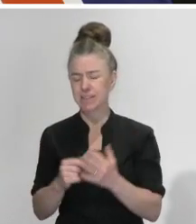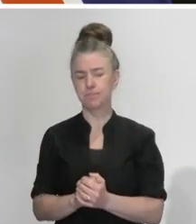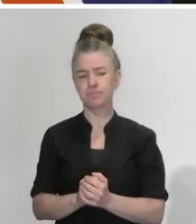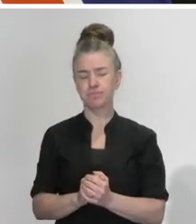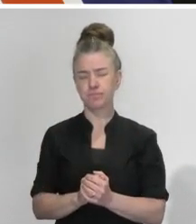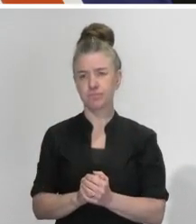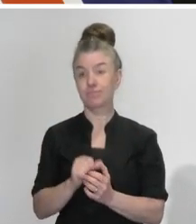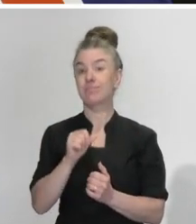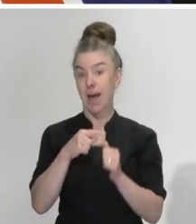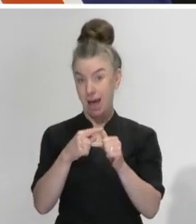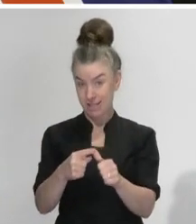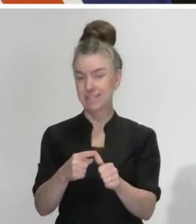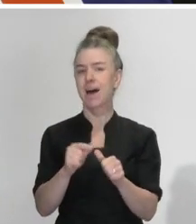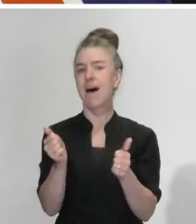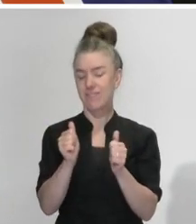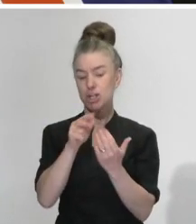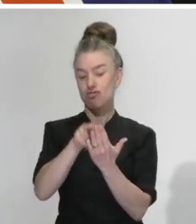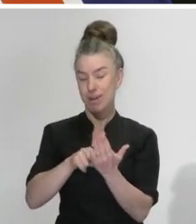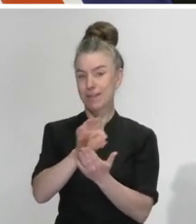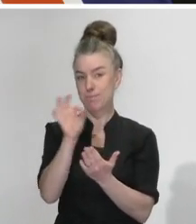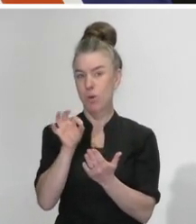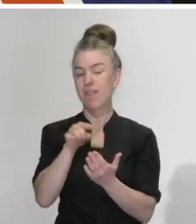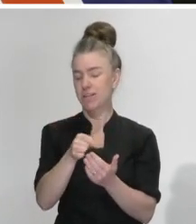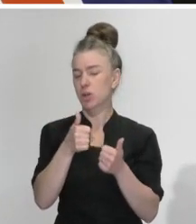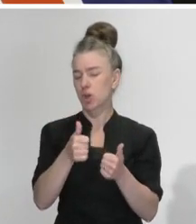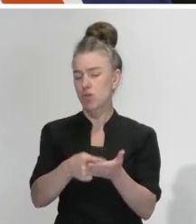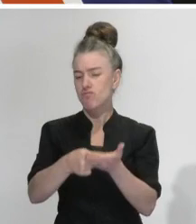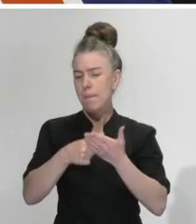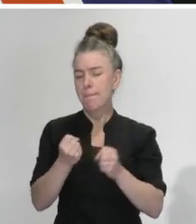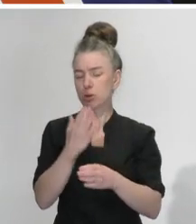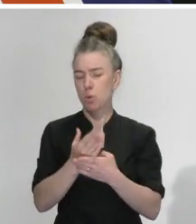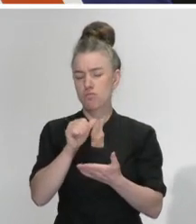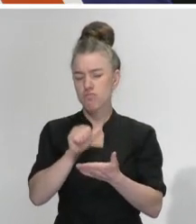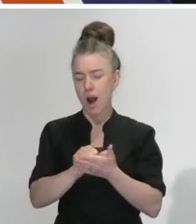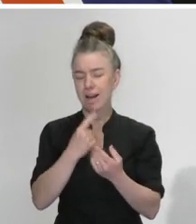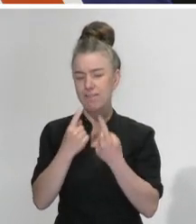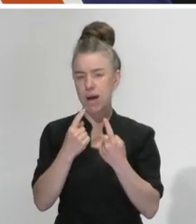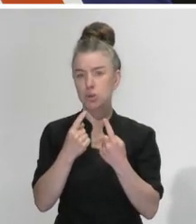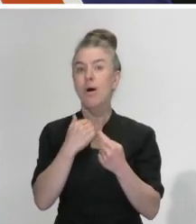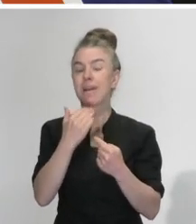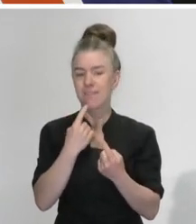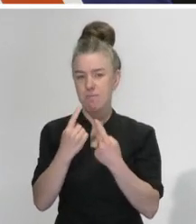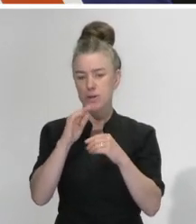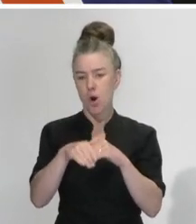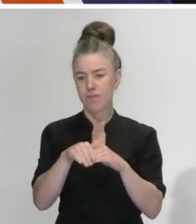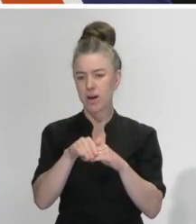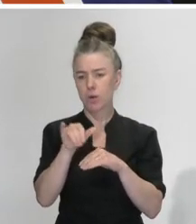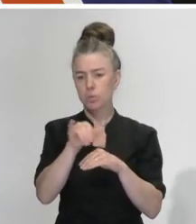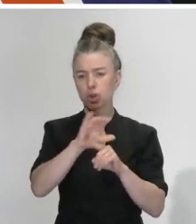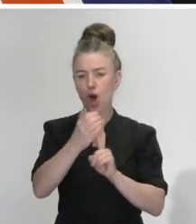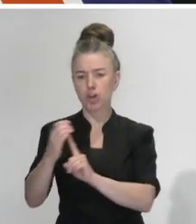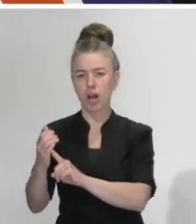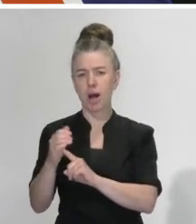great recommendations about the importance of ensuring we have accurate ethnicity data. We know from